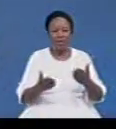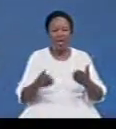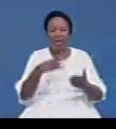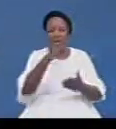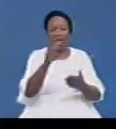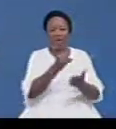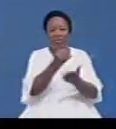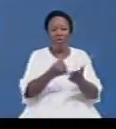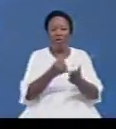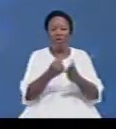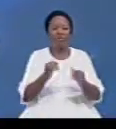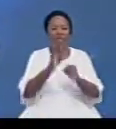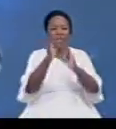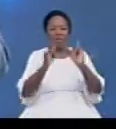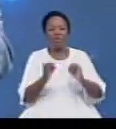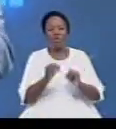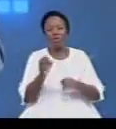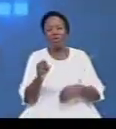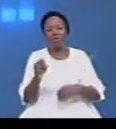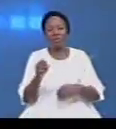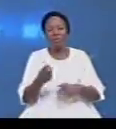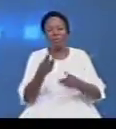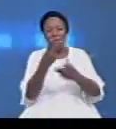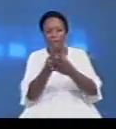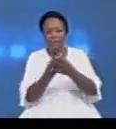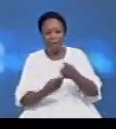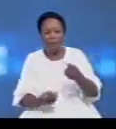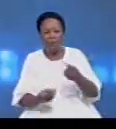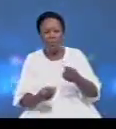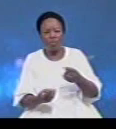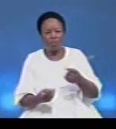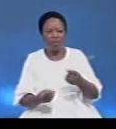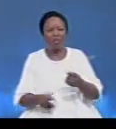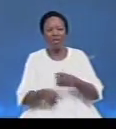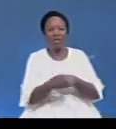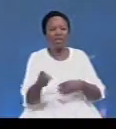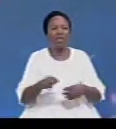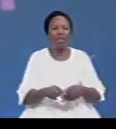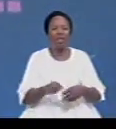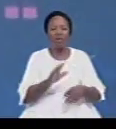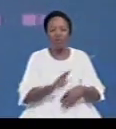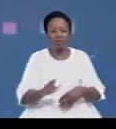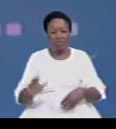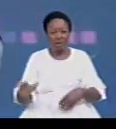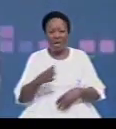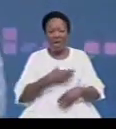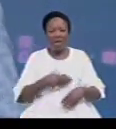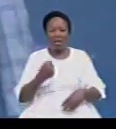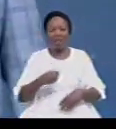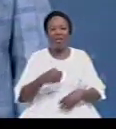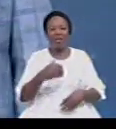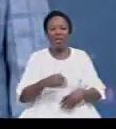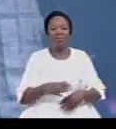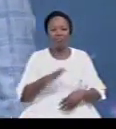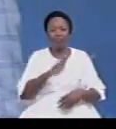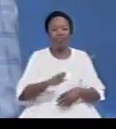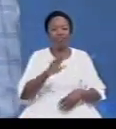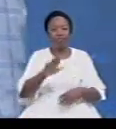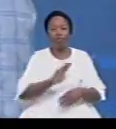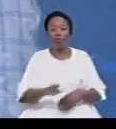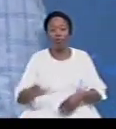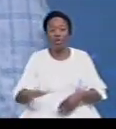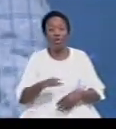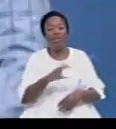graven images, both their children and their children's children, as did